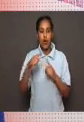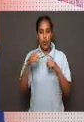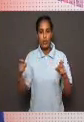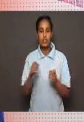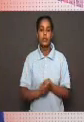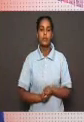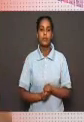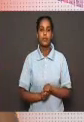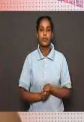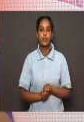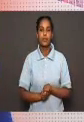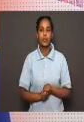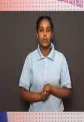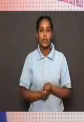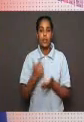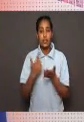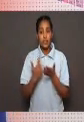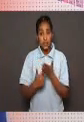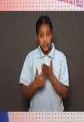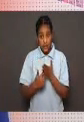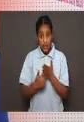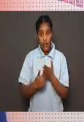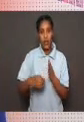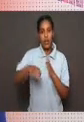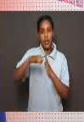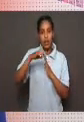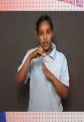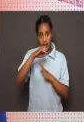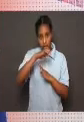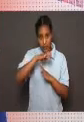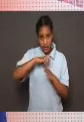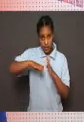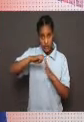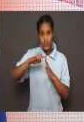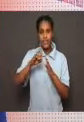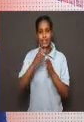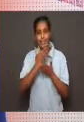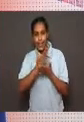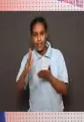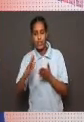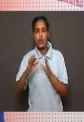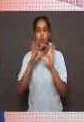opposite. These electrons discourage bond formation.